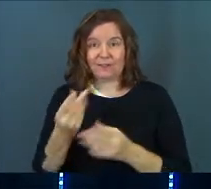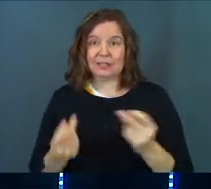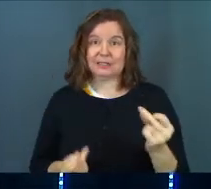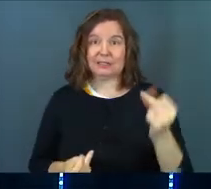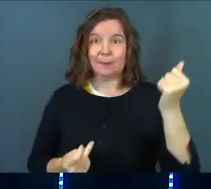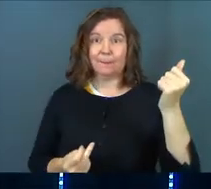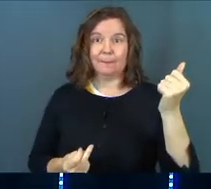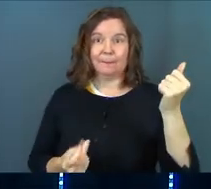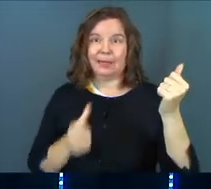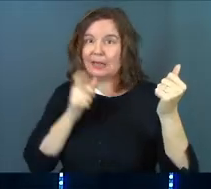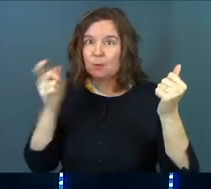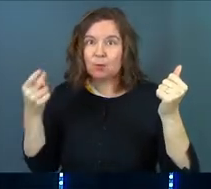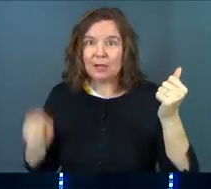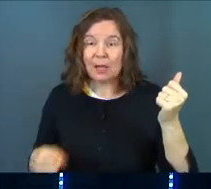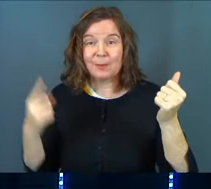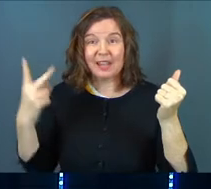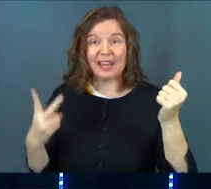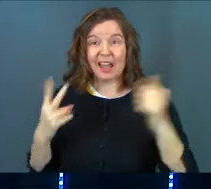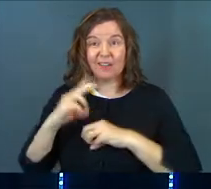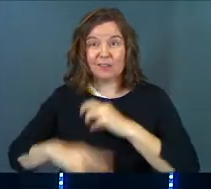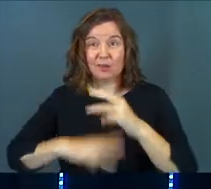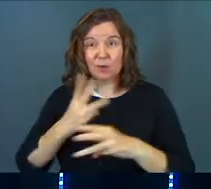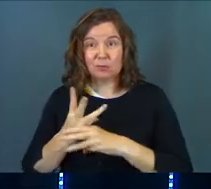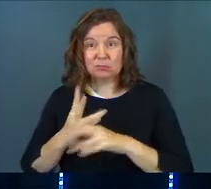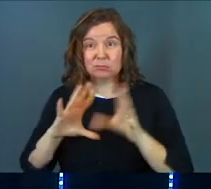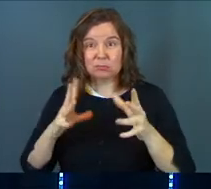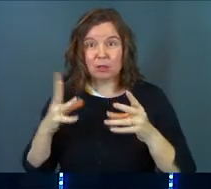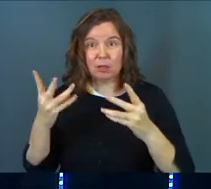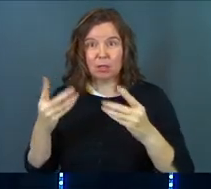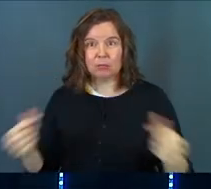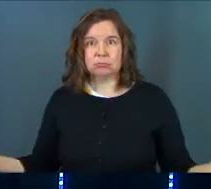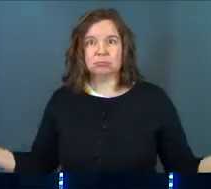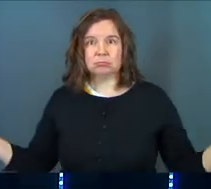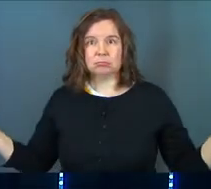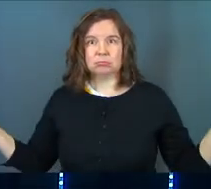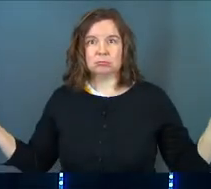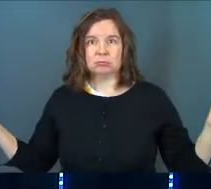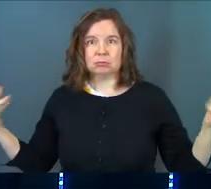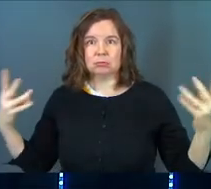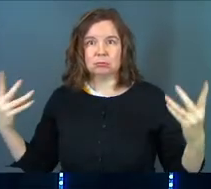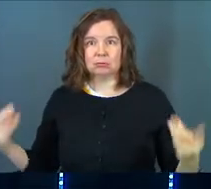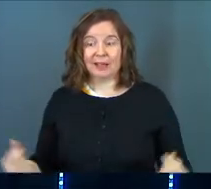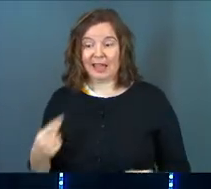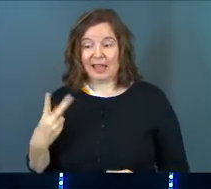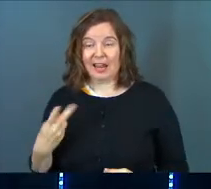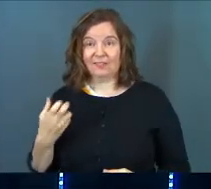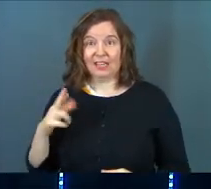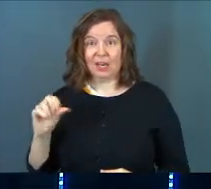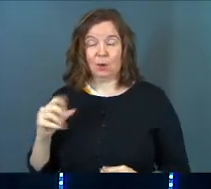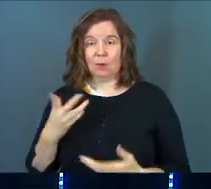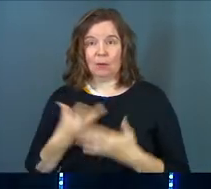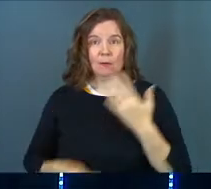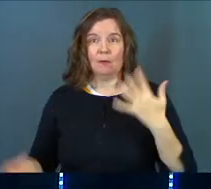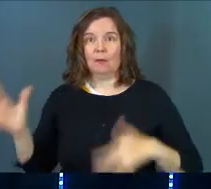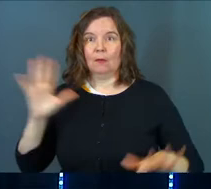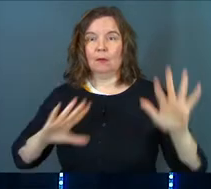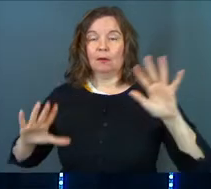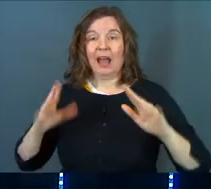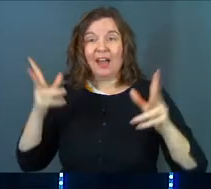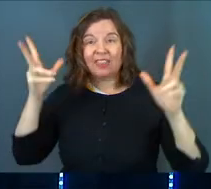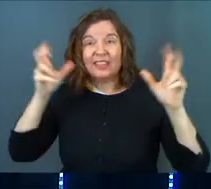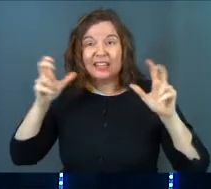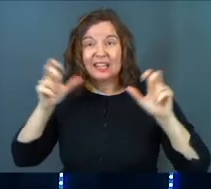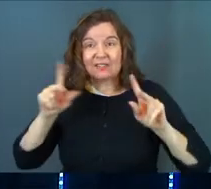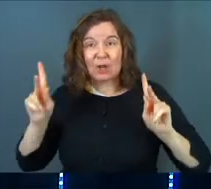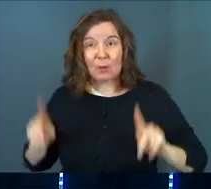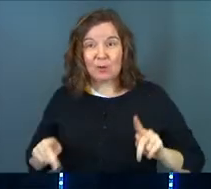supposed to happen. And half of the universe turns to dust. And half of our heroes turn to dust. And the